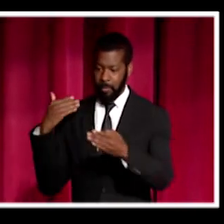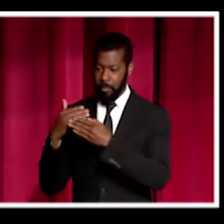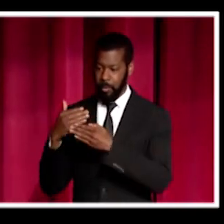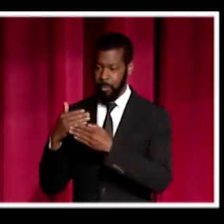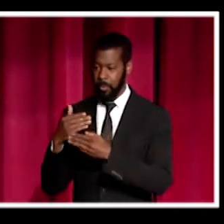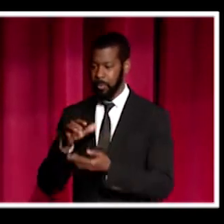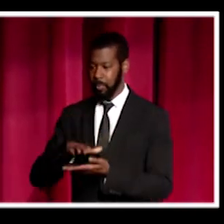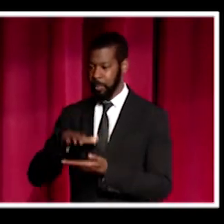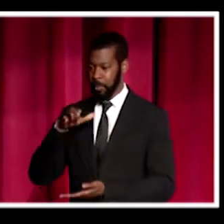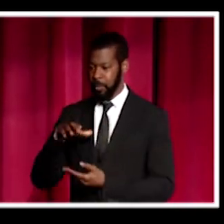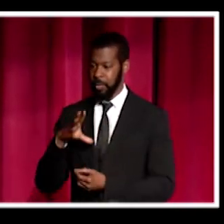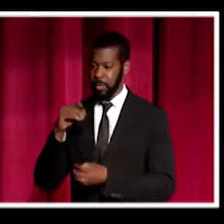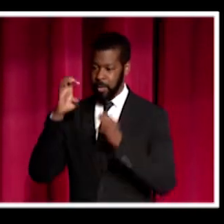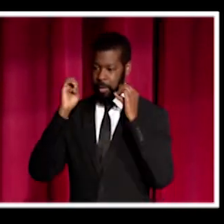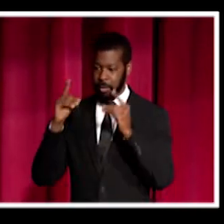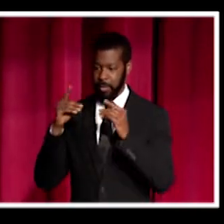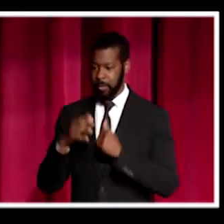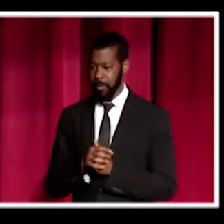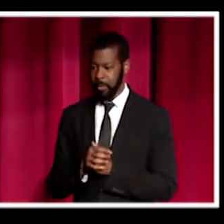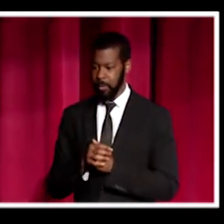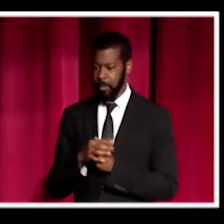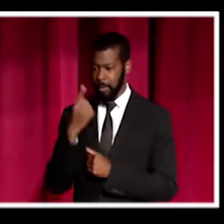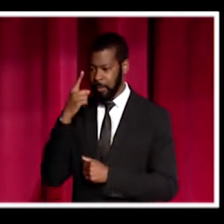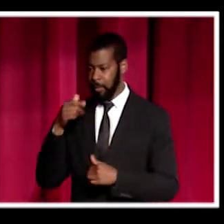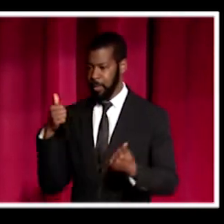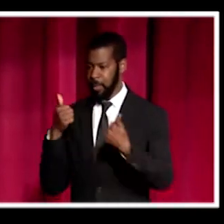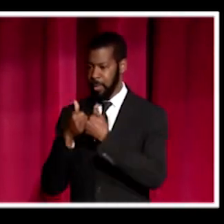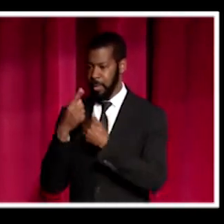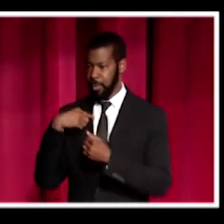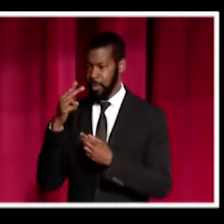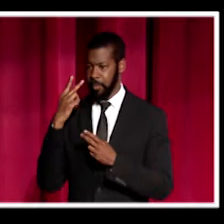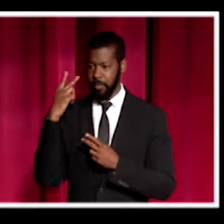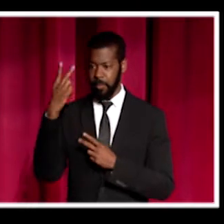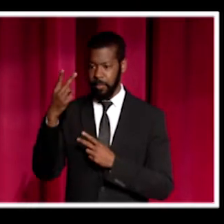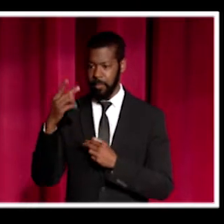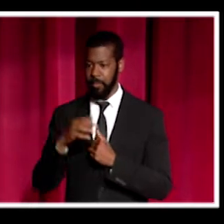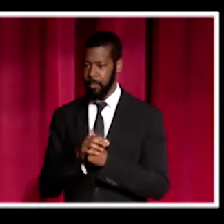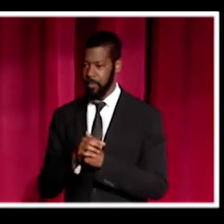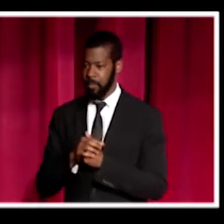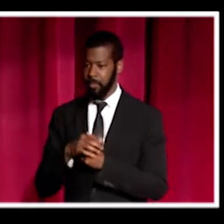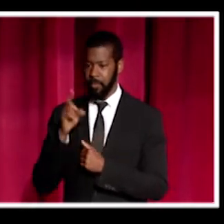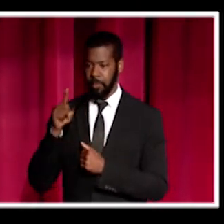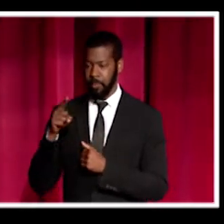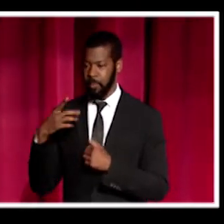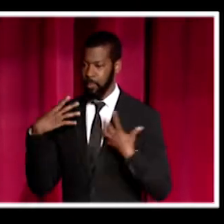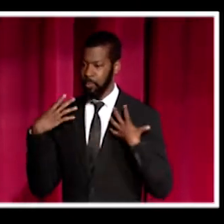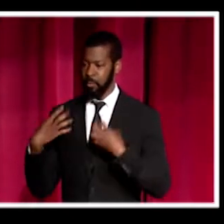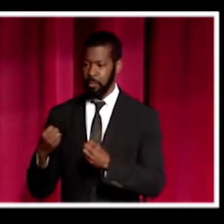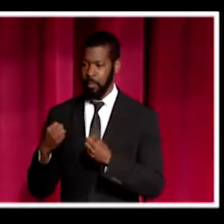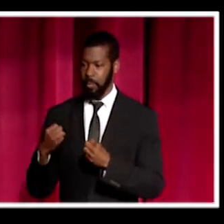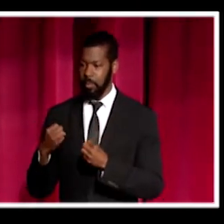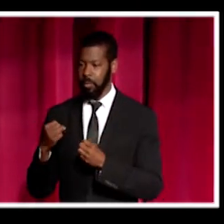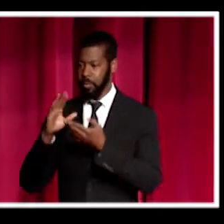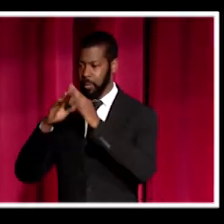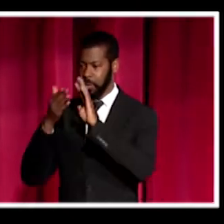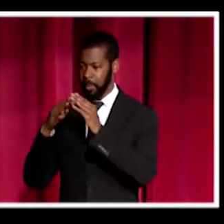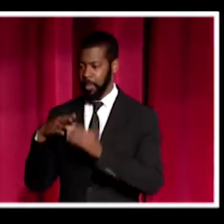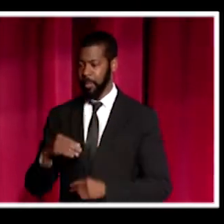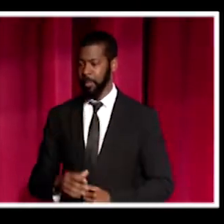gap, perhaps the greatest challenge to our future as a resilient, sustainable, and equitable